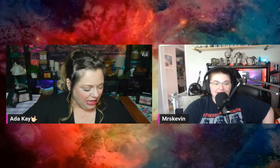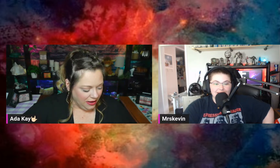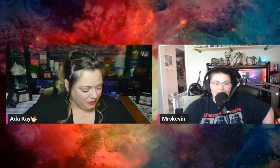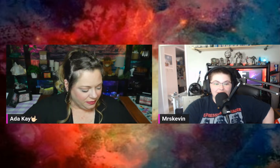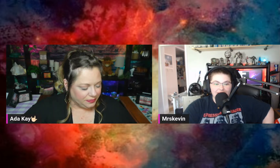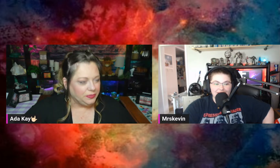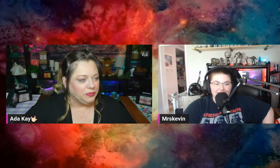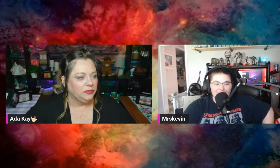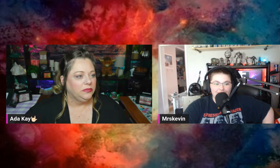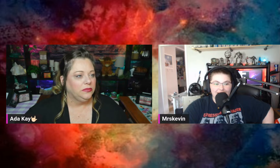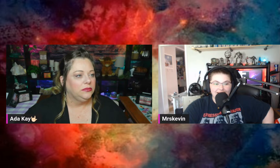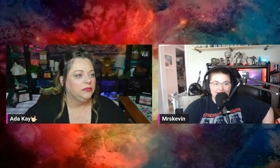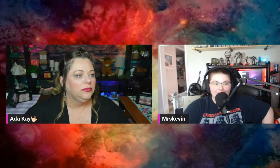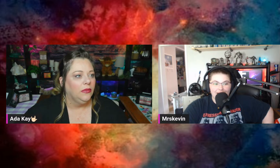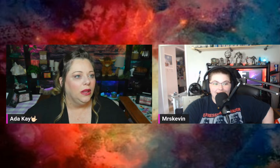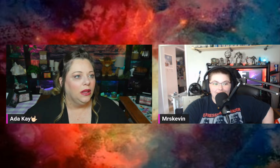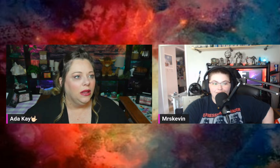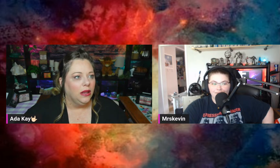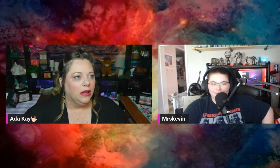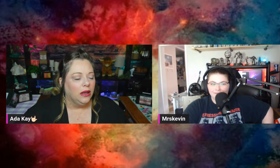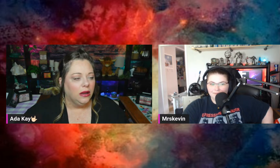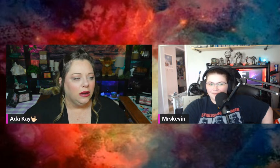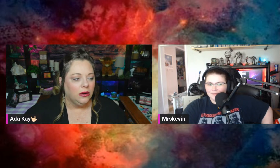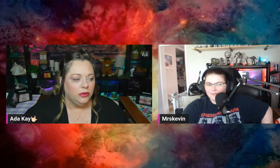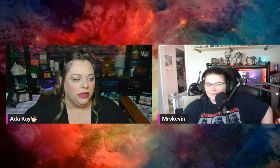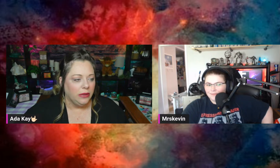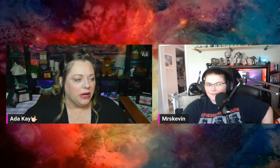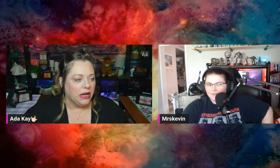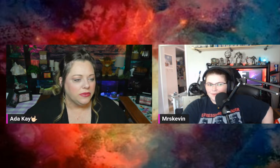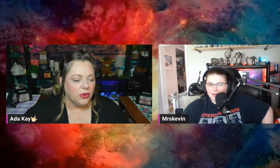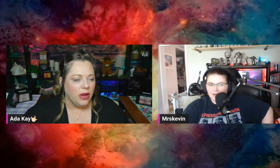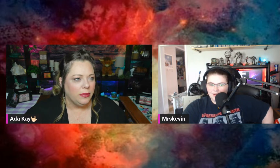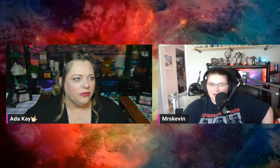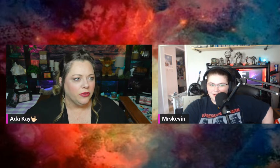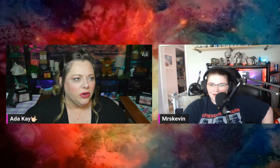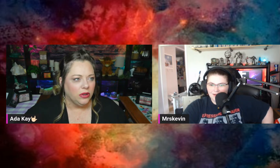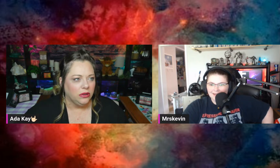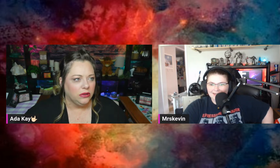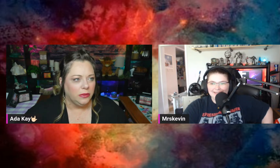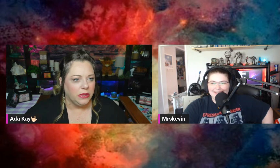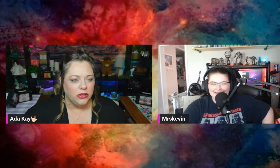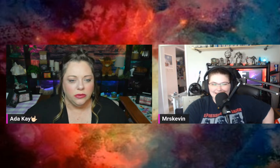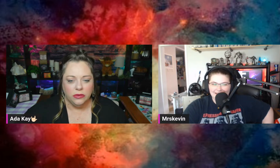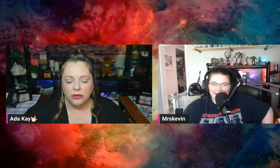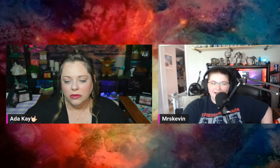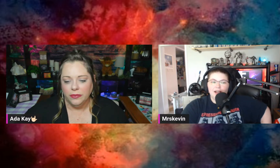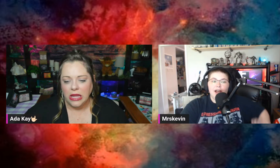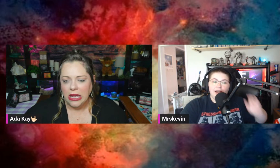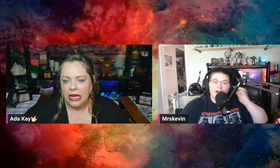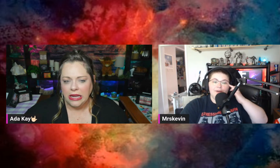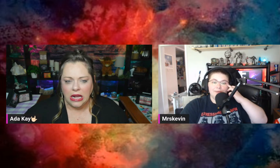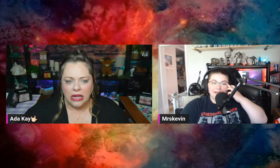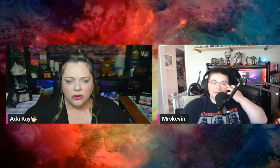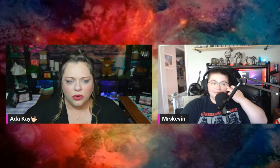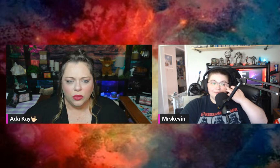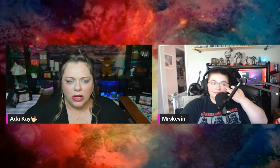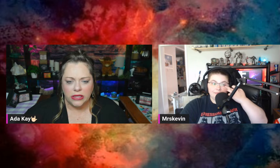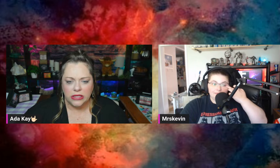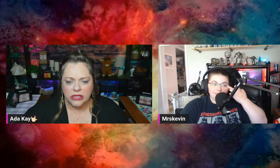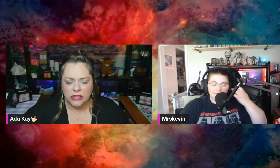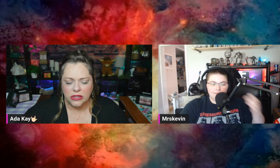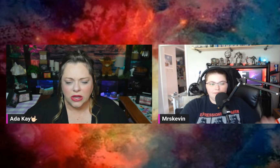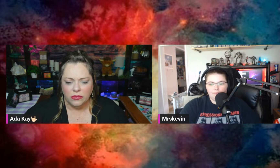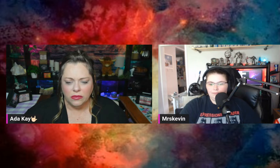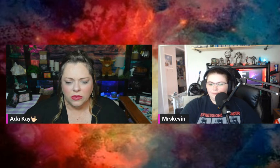are still sleeping. That should tell you what kind of day we had. Oh yeah, but I am so happy for y'all. I mean, you I know. and I don't know